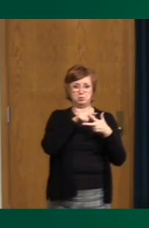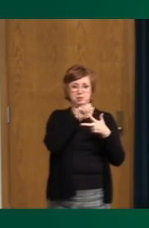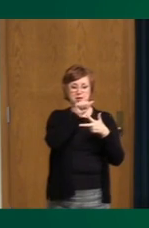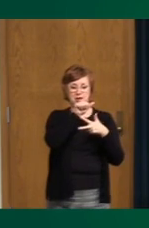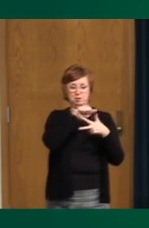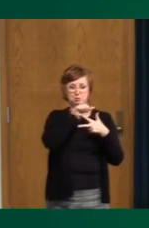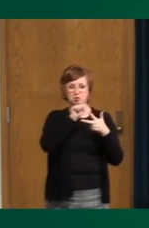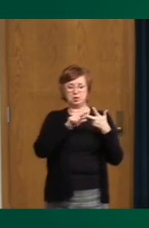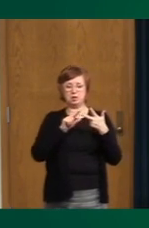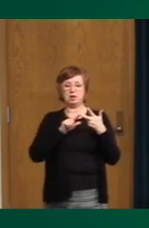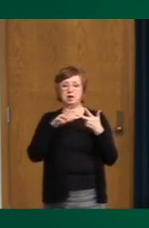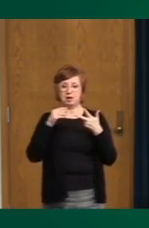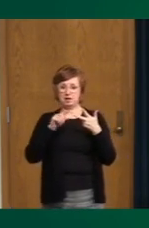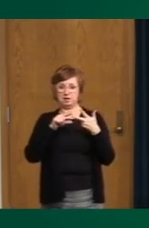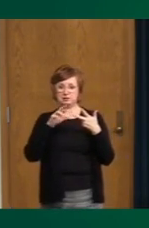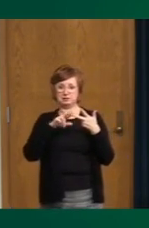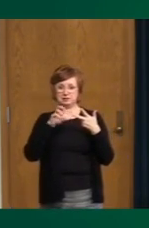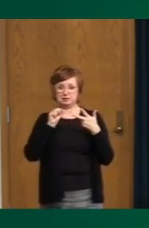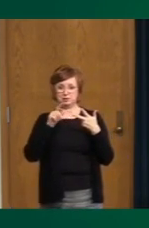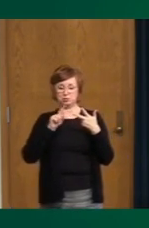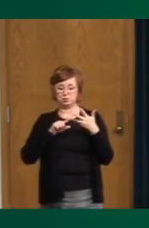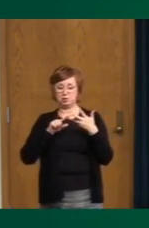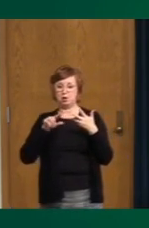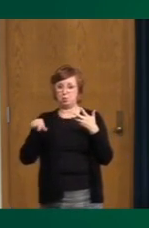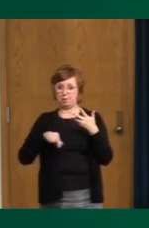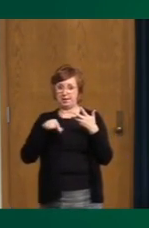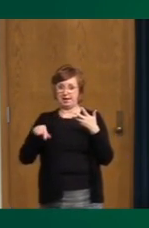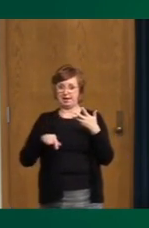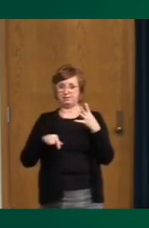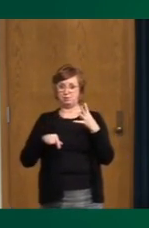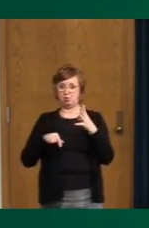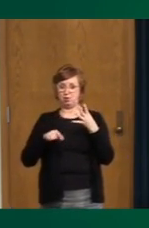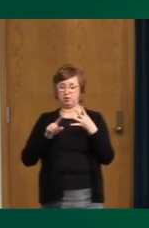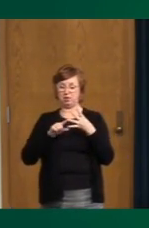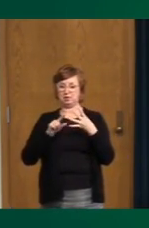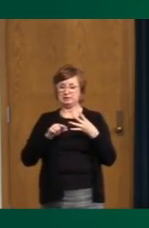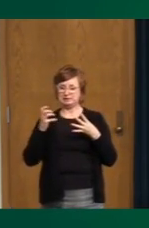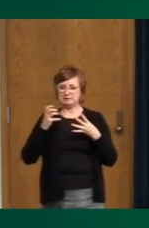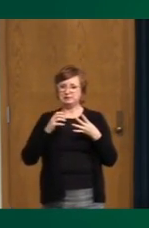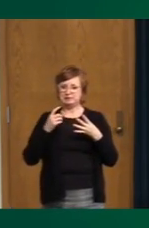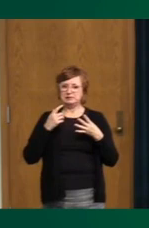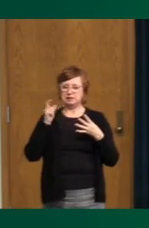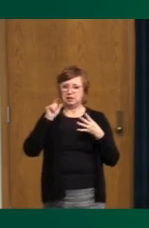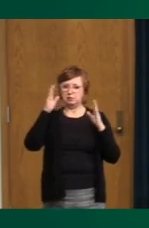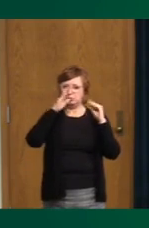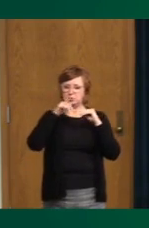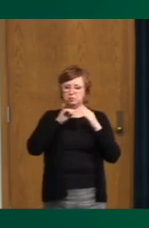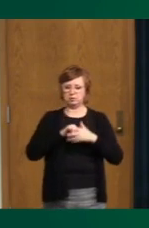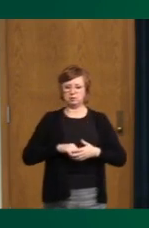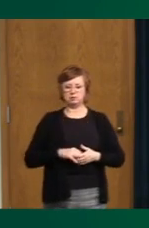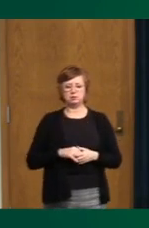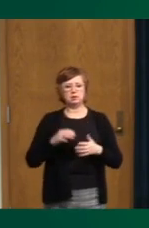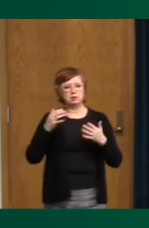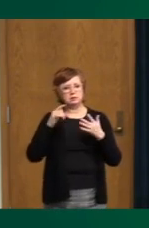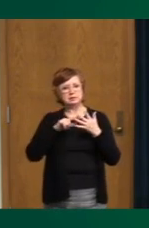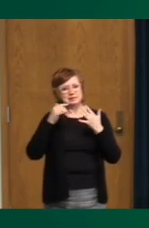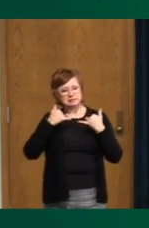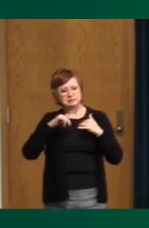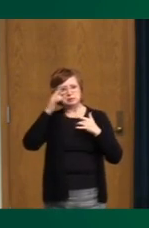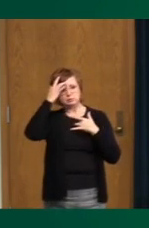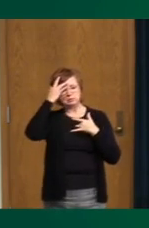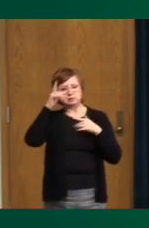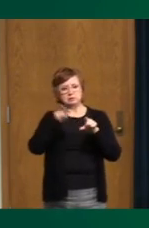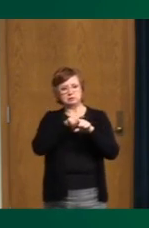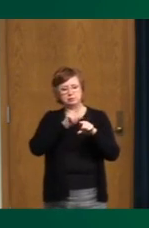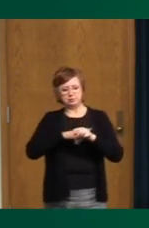Quebec. And then we also look at two other really important metrics. One is our test positivity rate. And again, for a long time over the summer, we were less